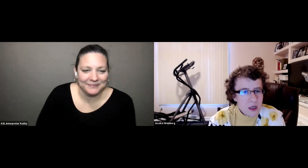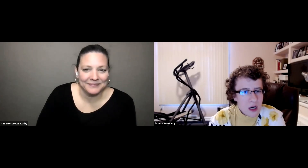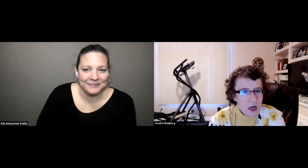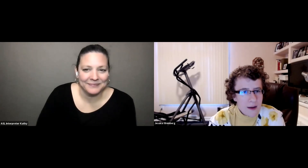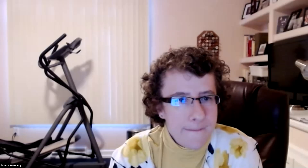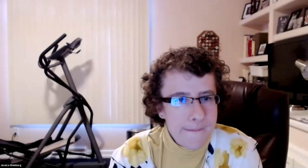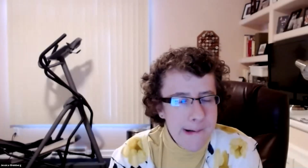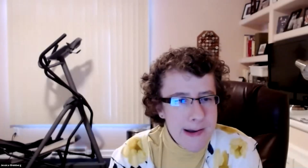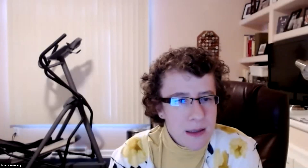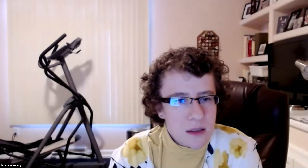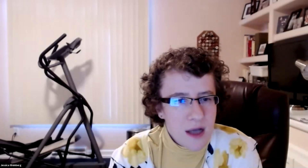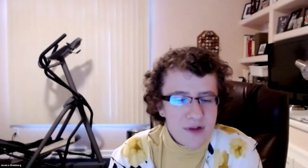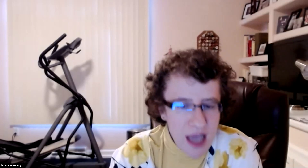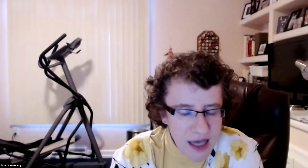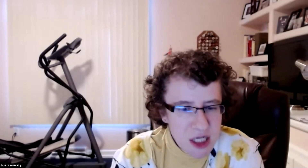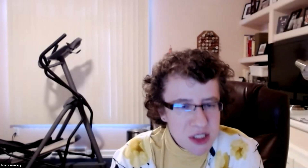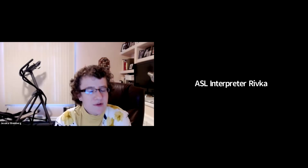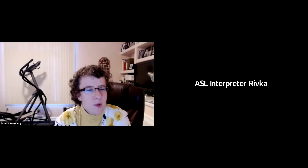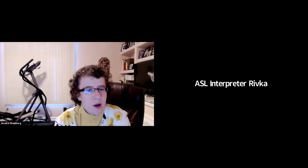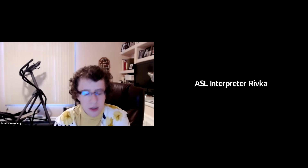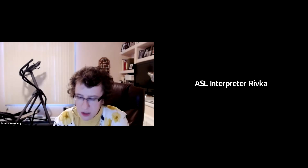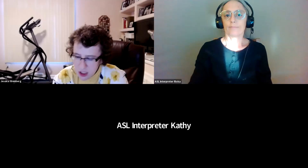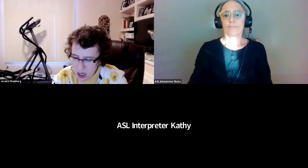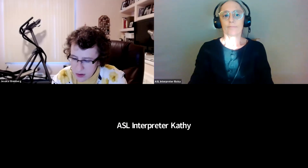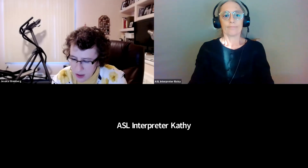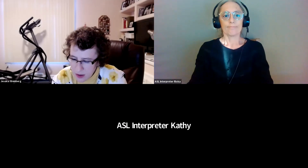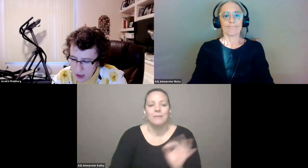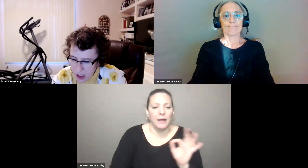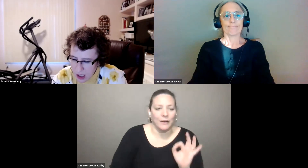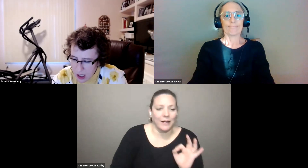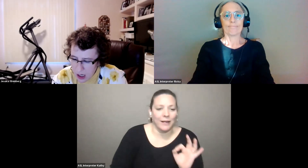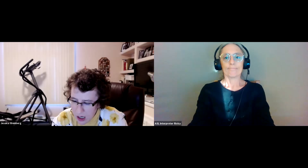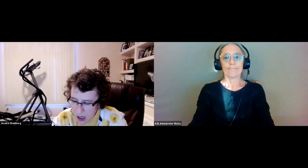um having access to everywhere in lucas county